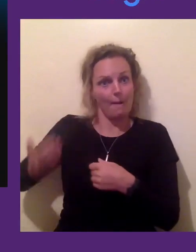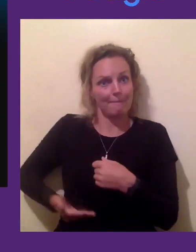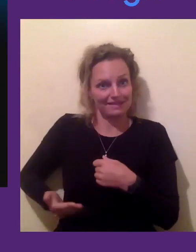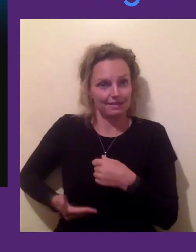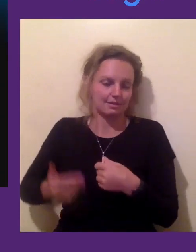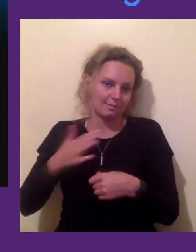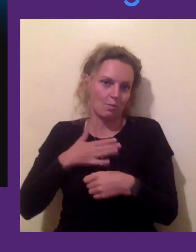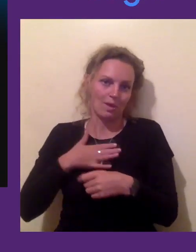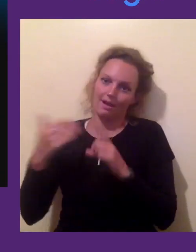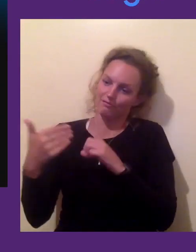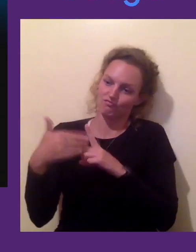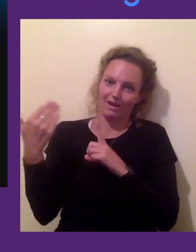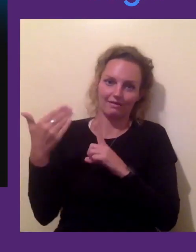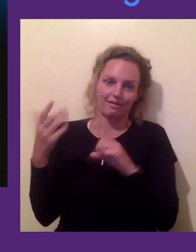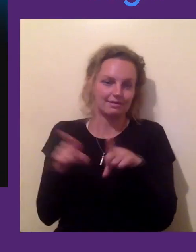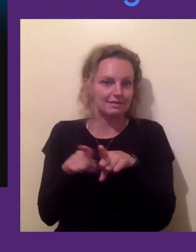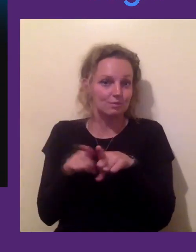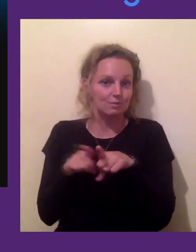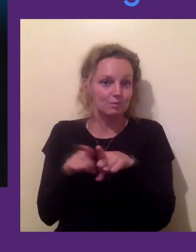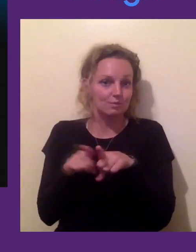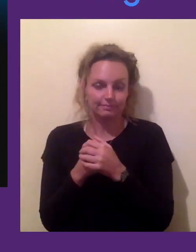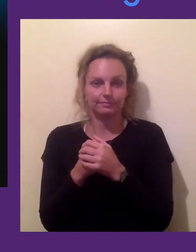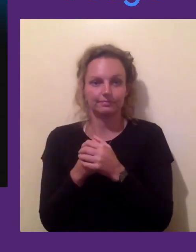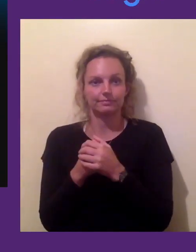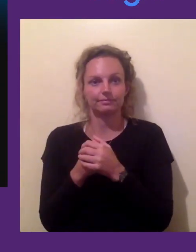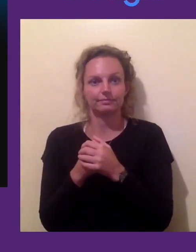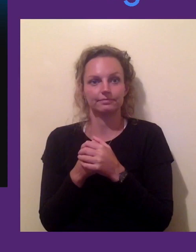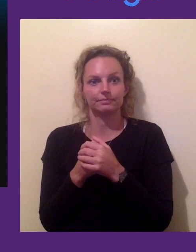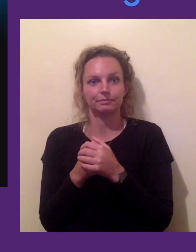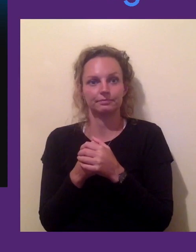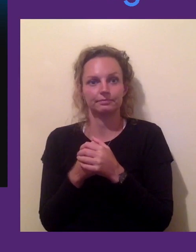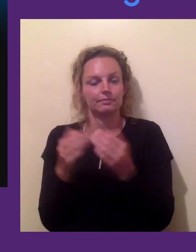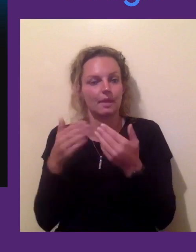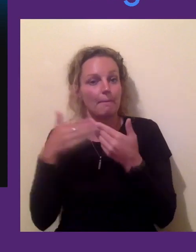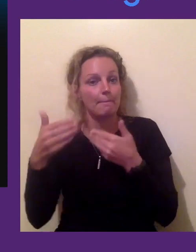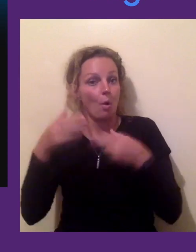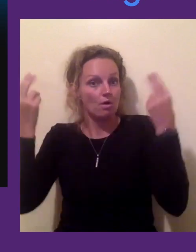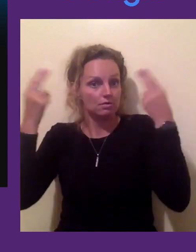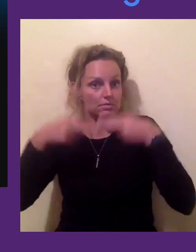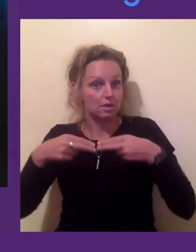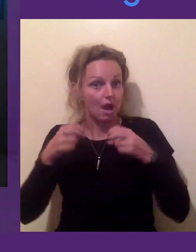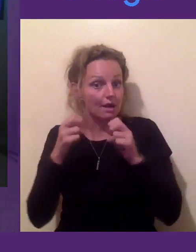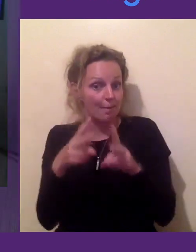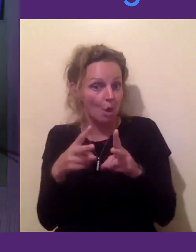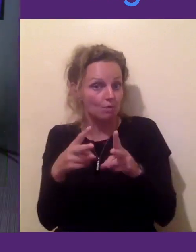For more dark mode tips and tricks, just ask.